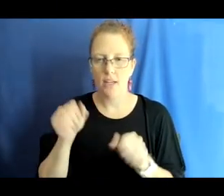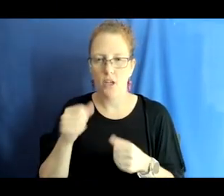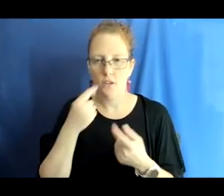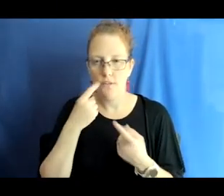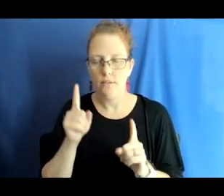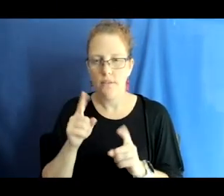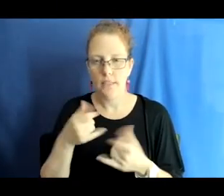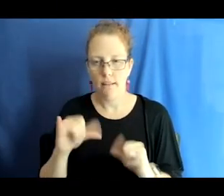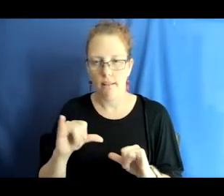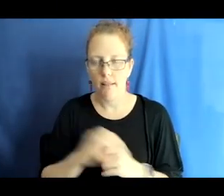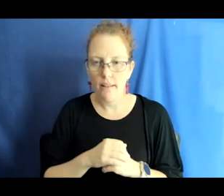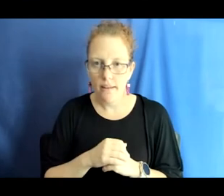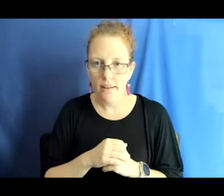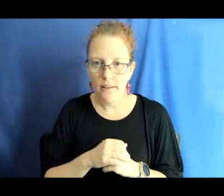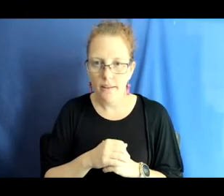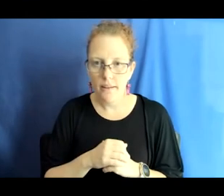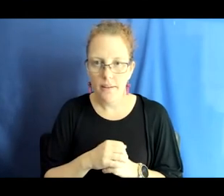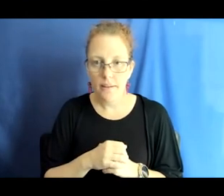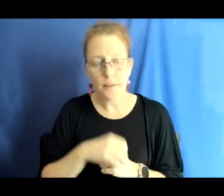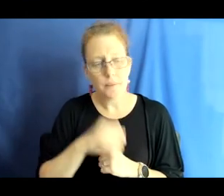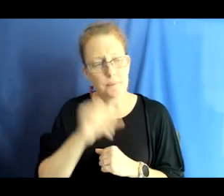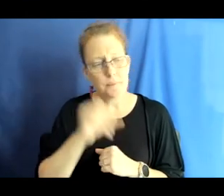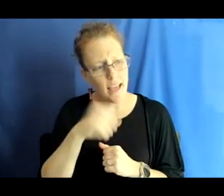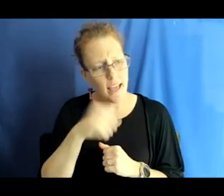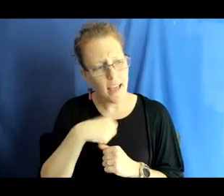if even if I was, you know,